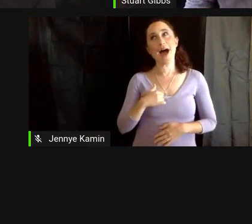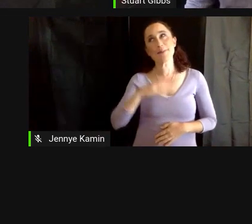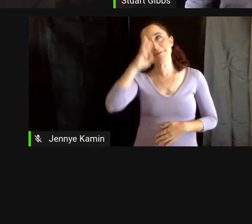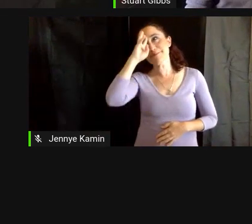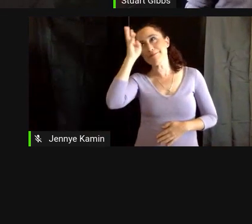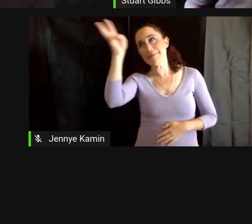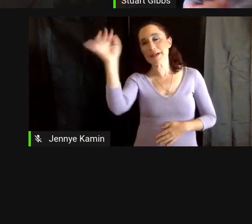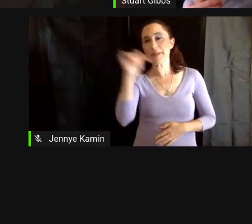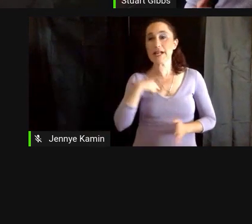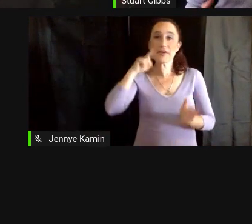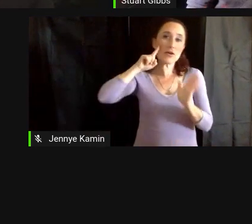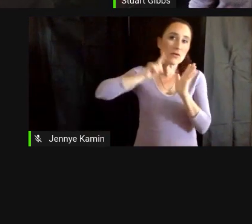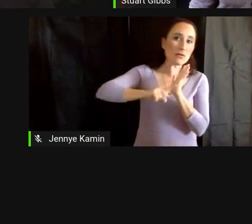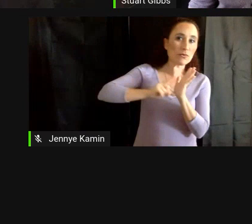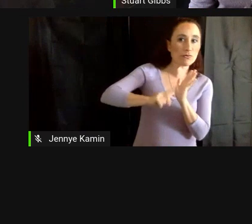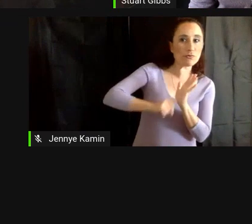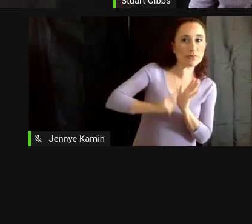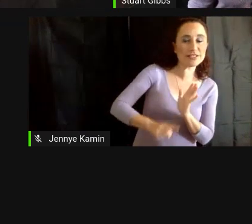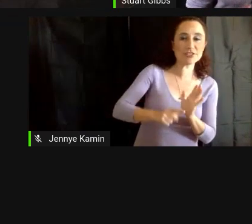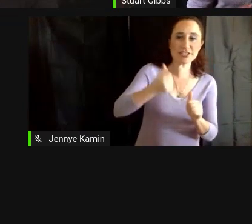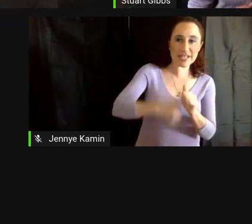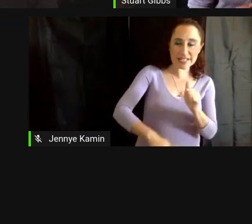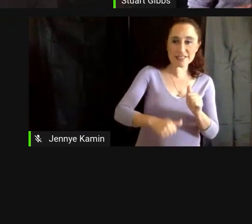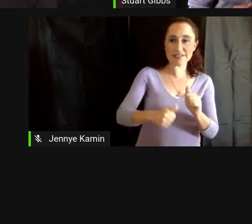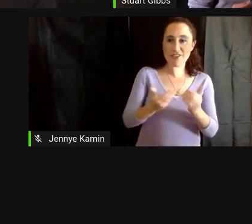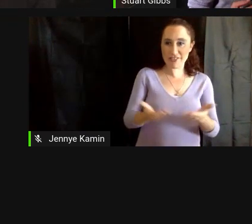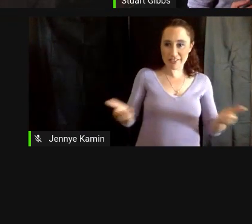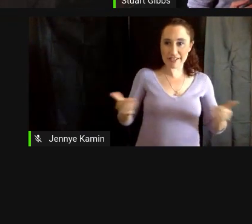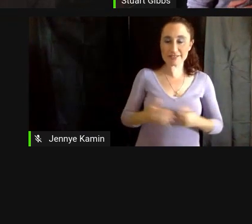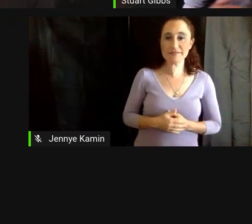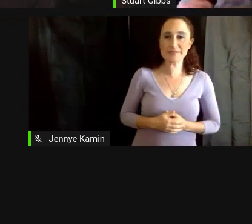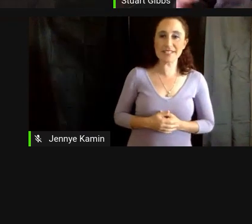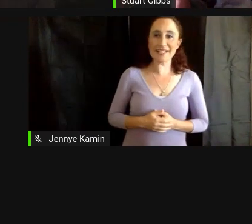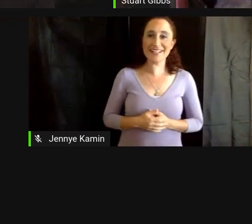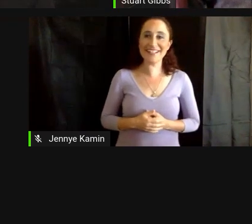amount of research on all of these things.